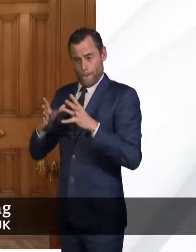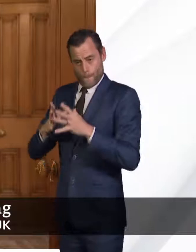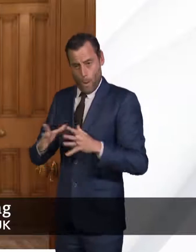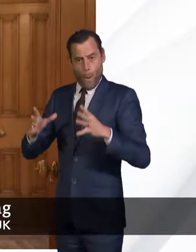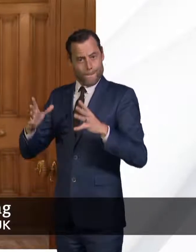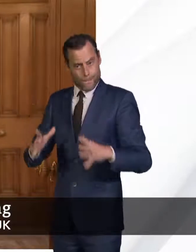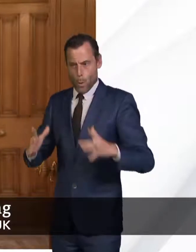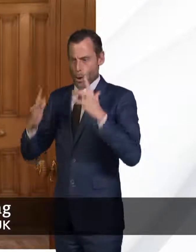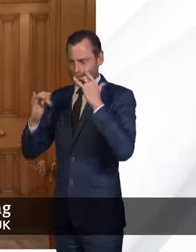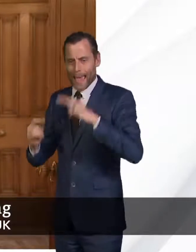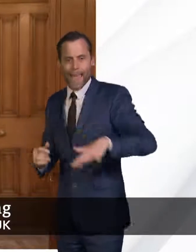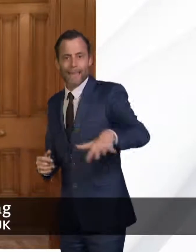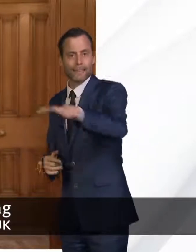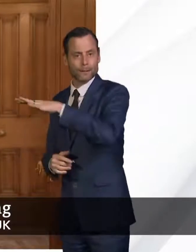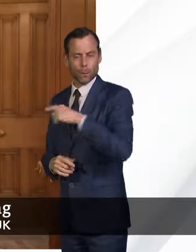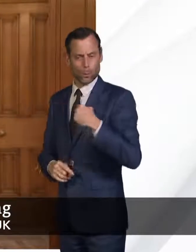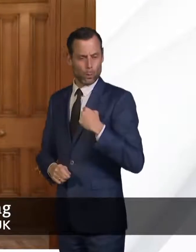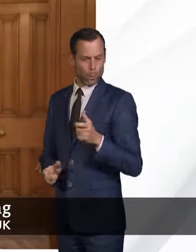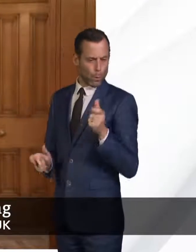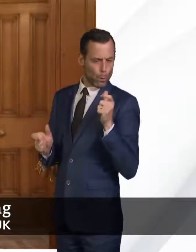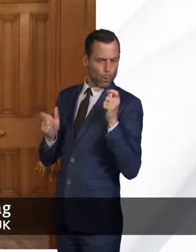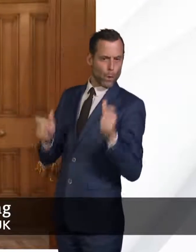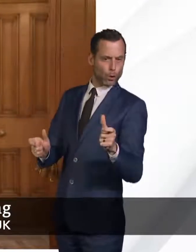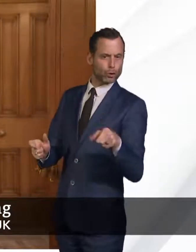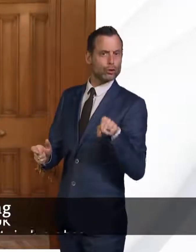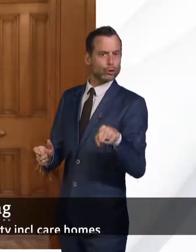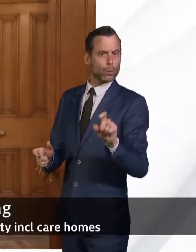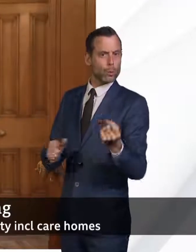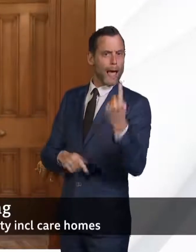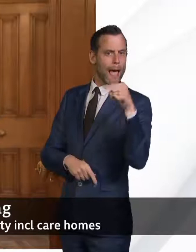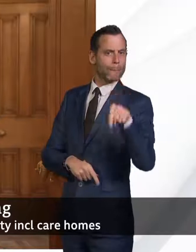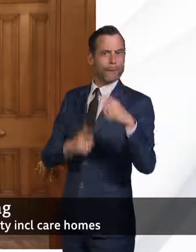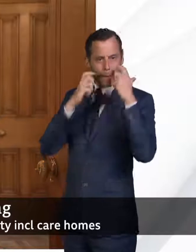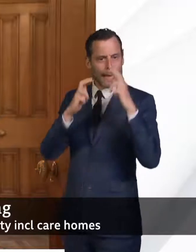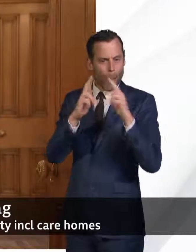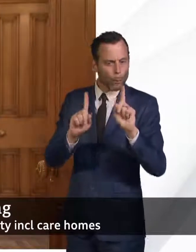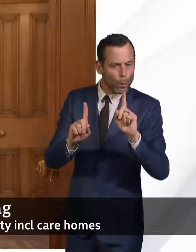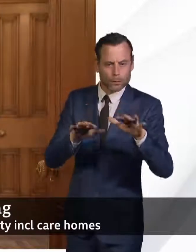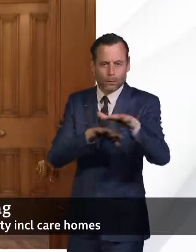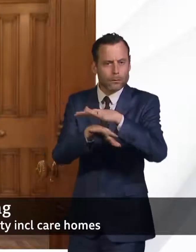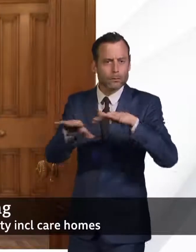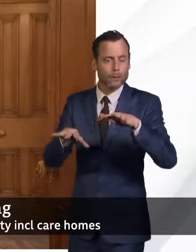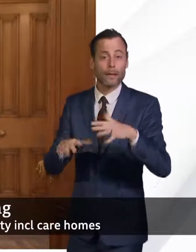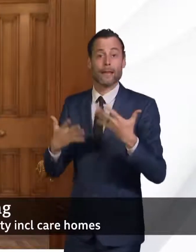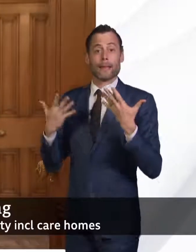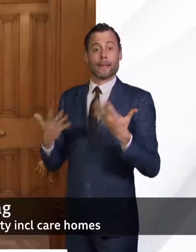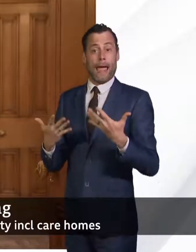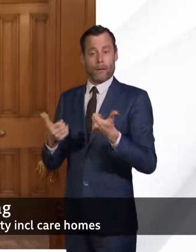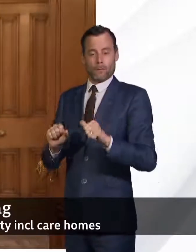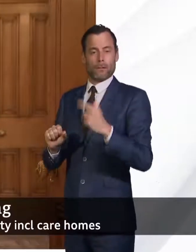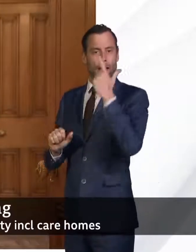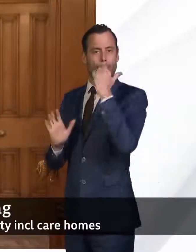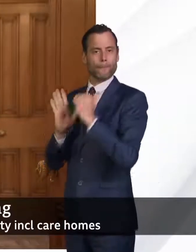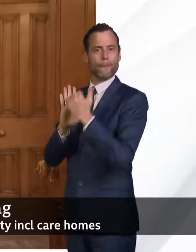I'm very glad that we're now able to publish these daily data, which will keep the focus on what's happening in care